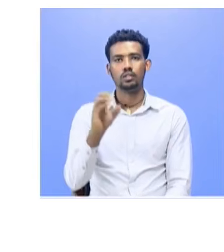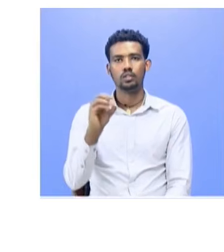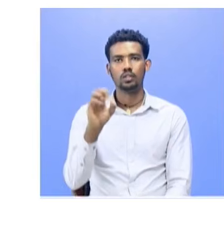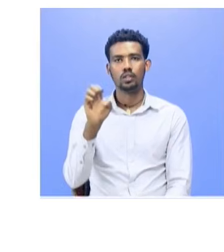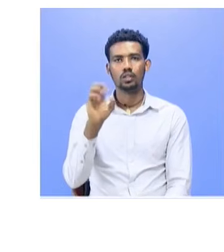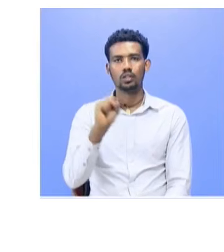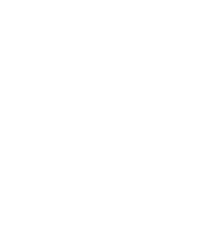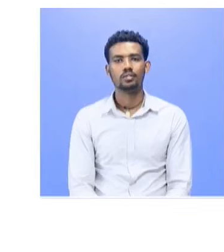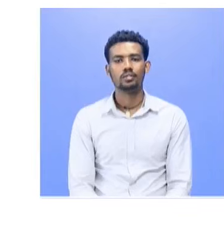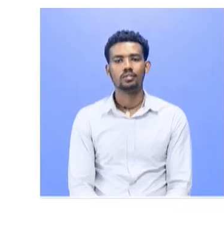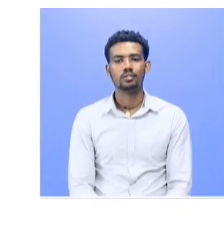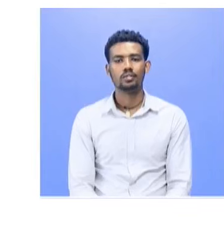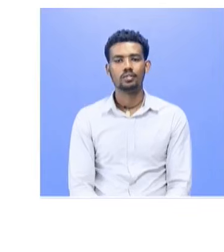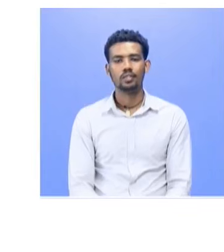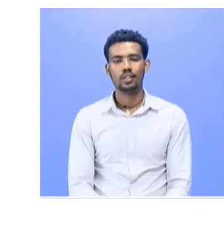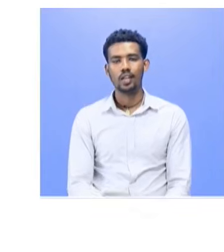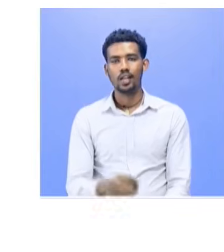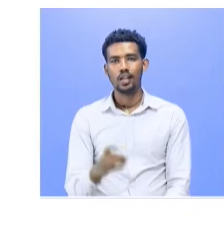she